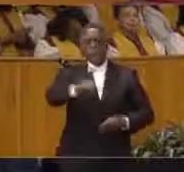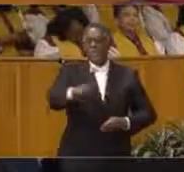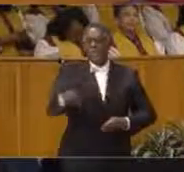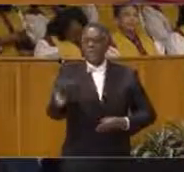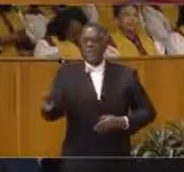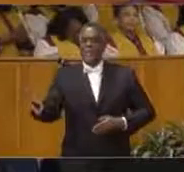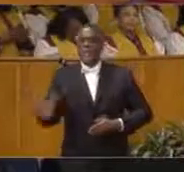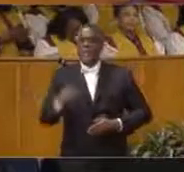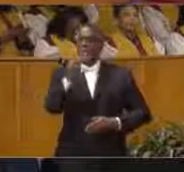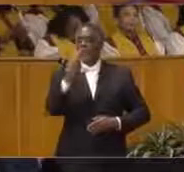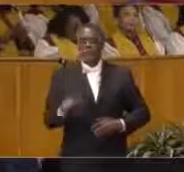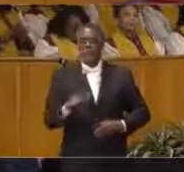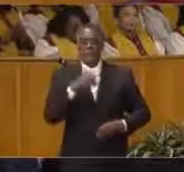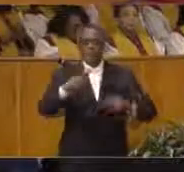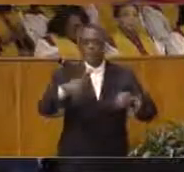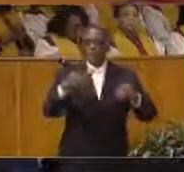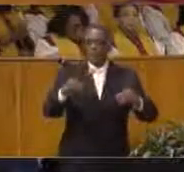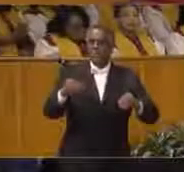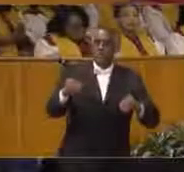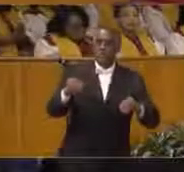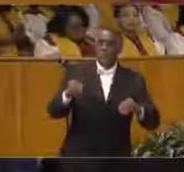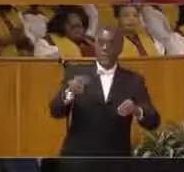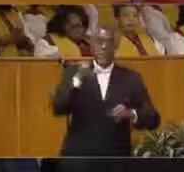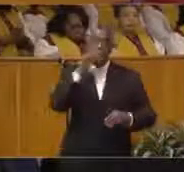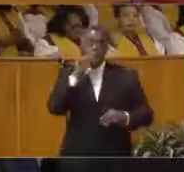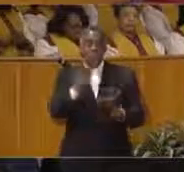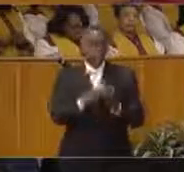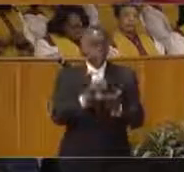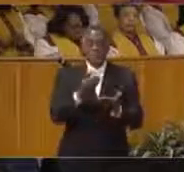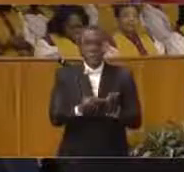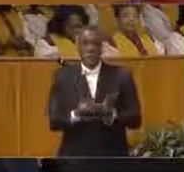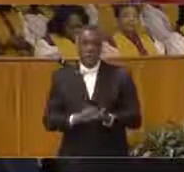A tithing church doesn't sell fried chicken dinners.